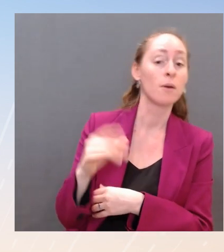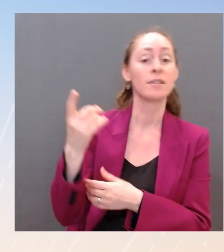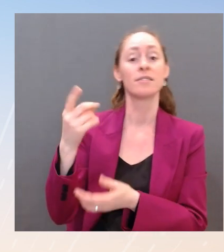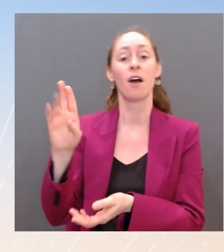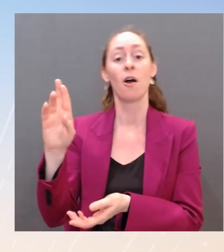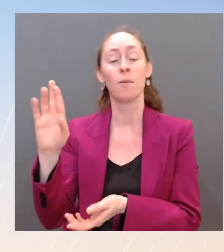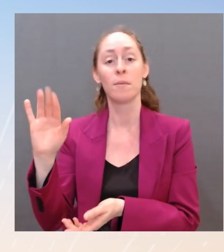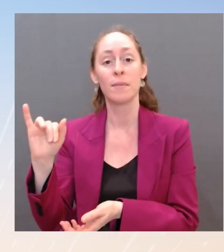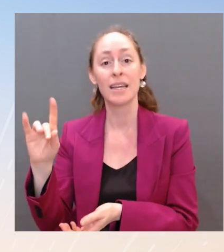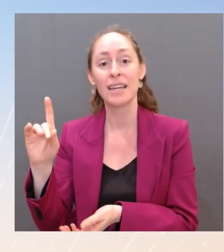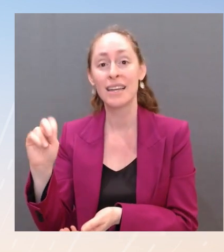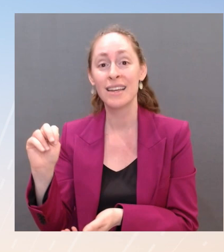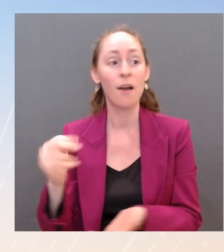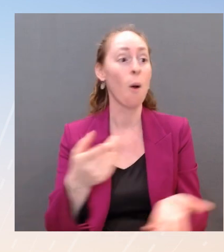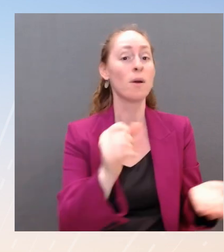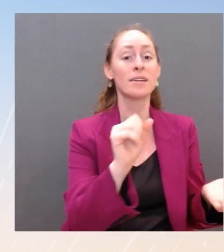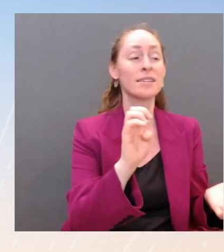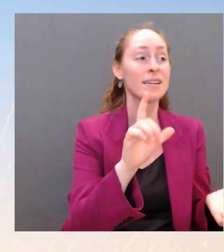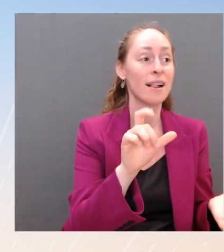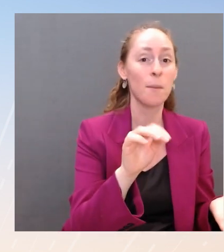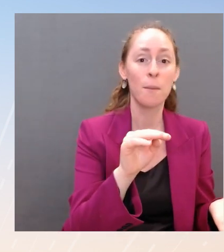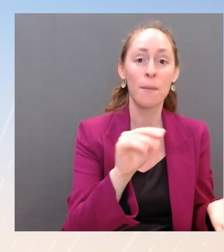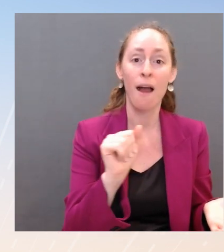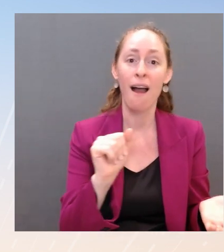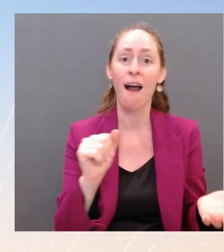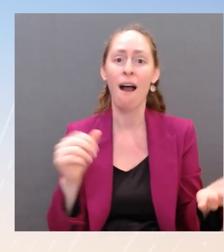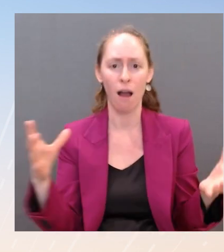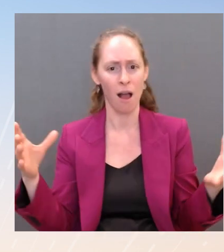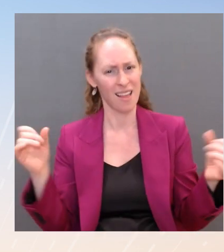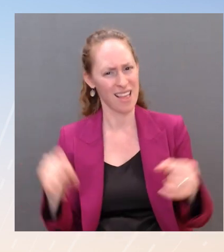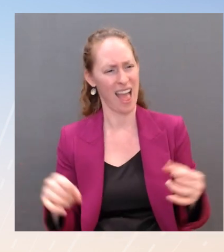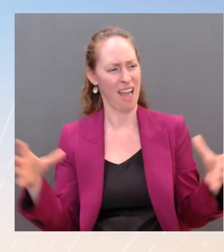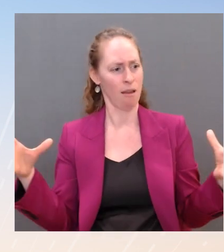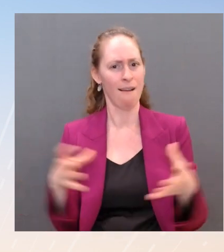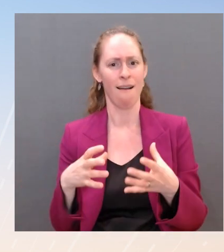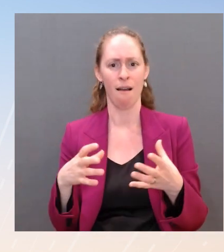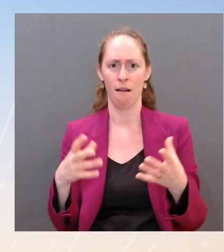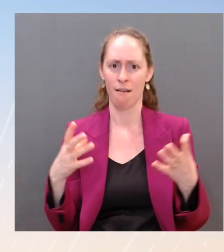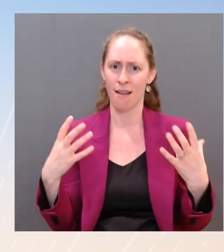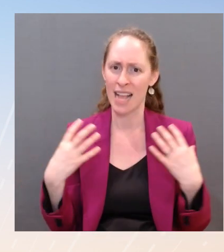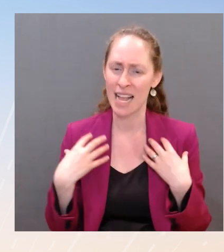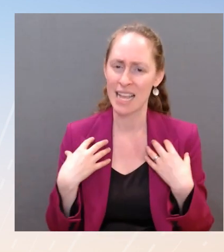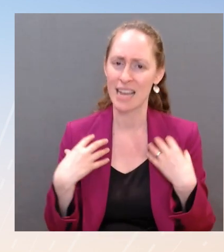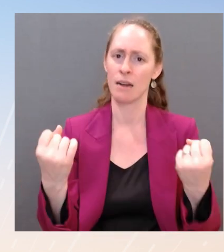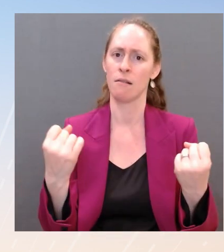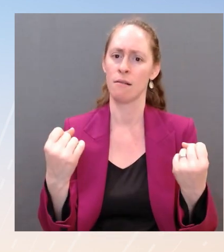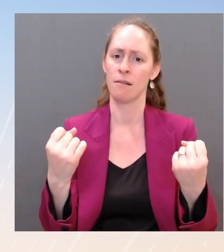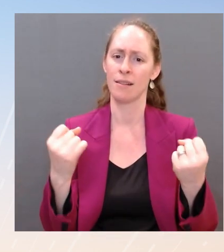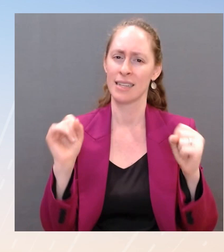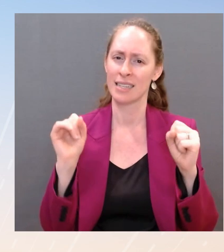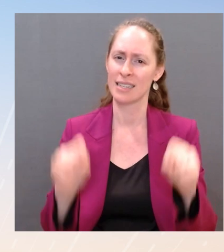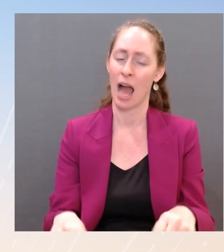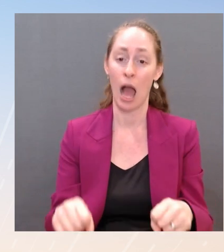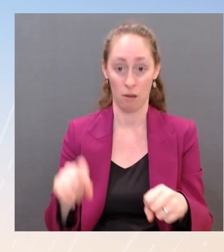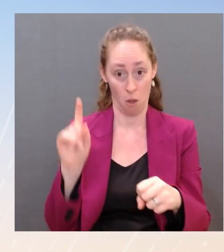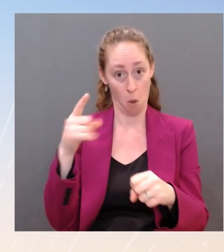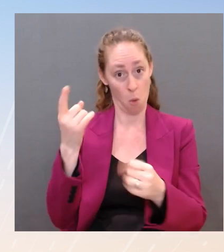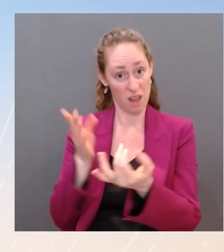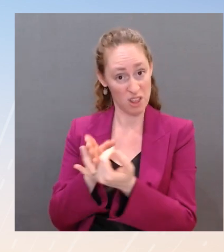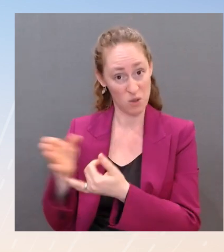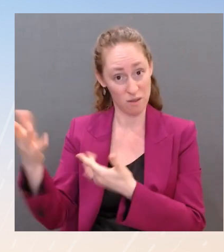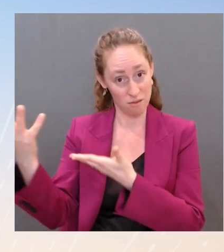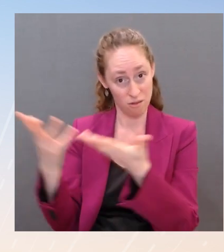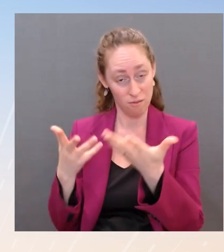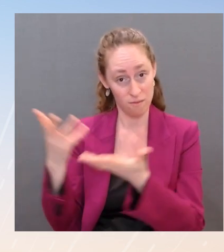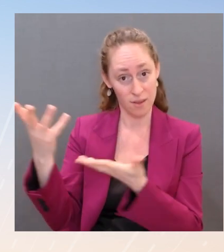healing is not just in a therapist's office, and it's not just alone. There is this gray space that we need to address, and that's what we're trying to do. So we're doing it